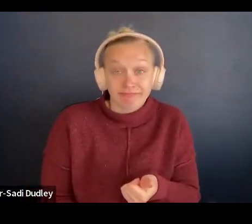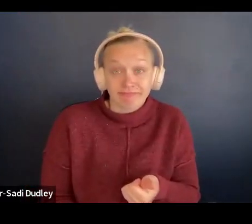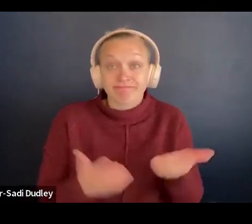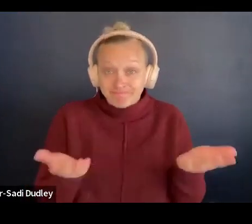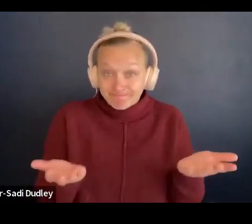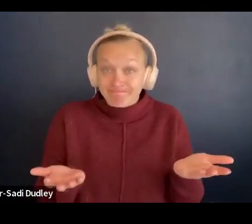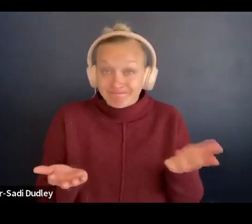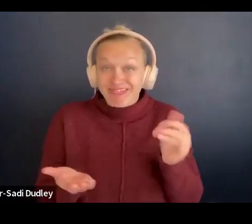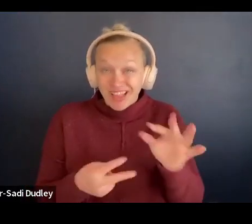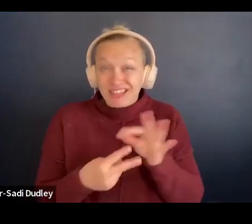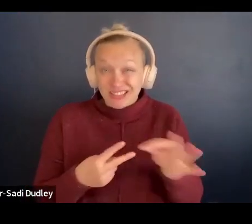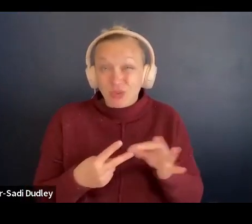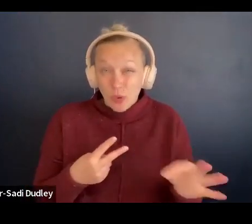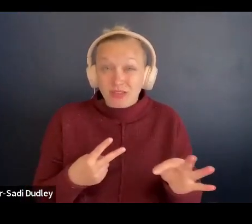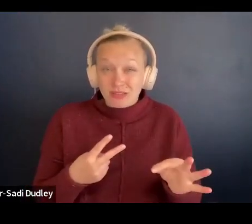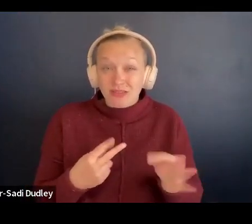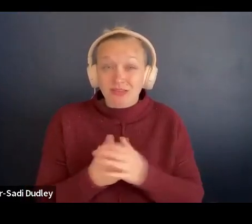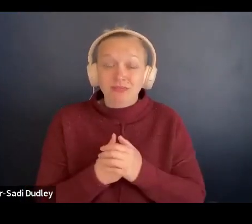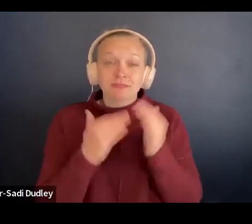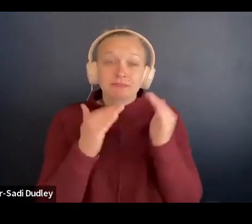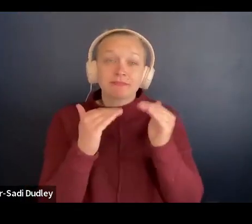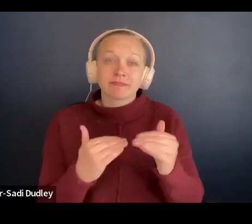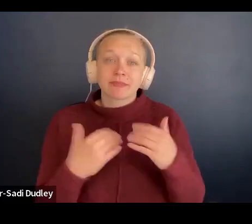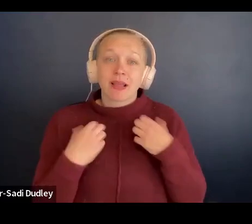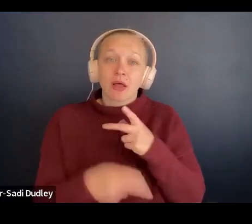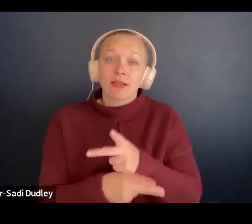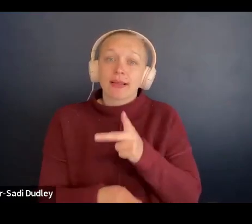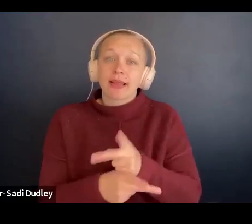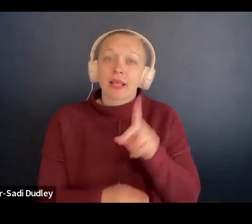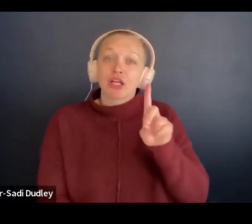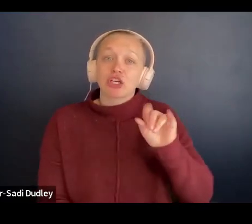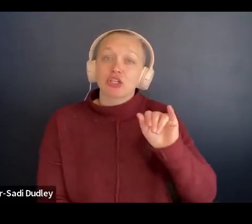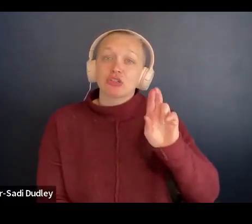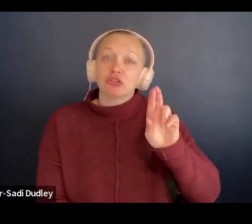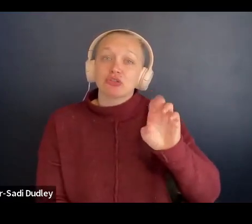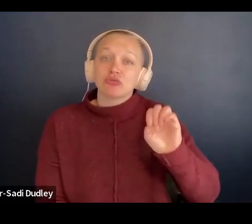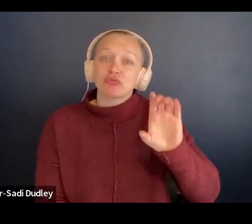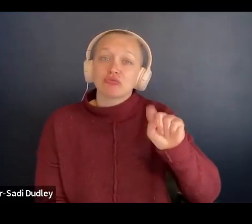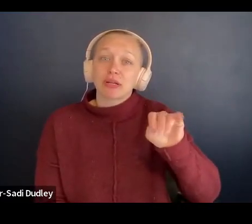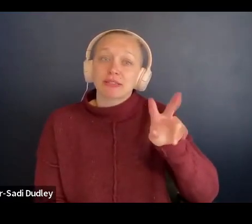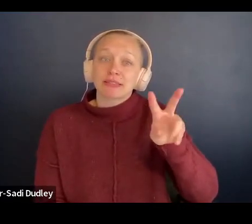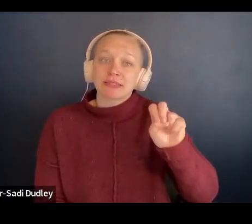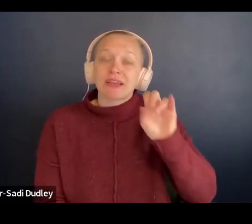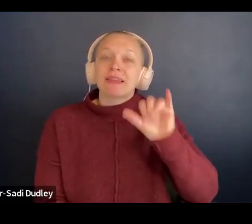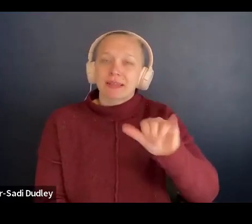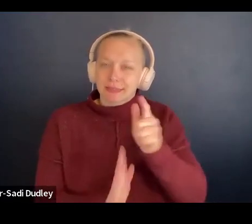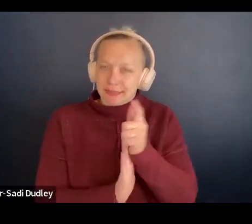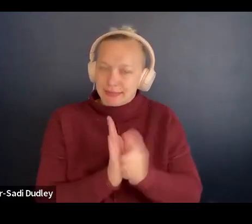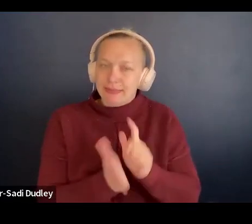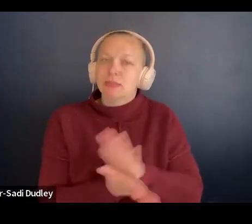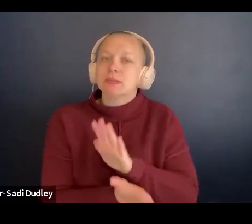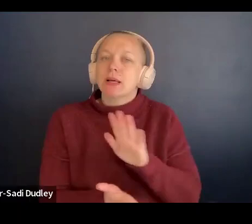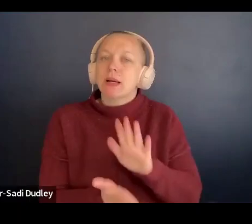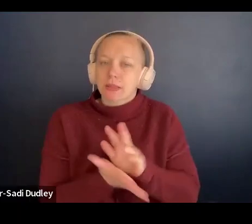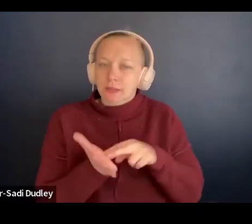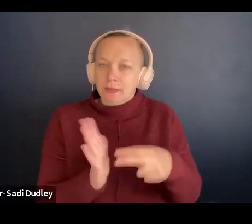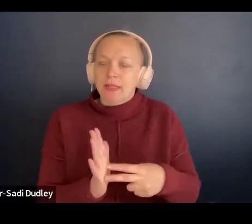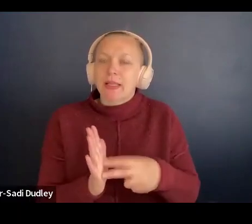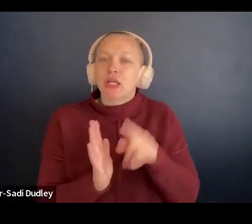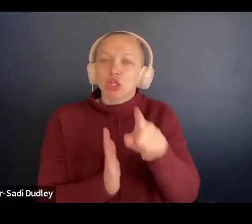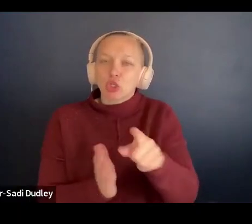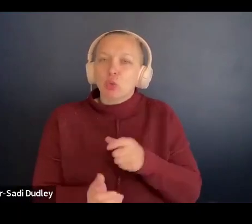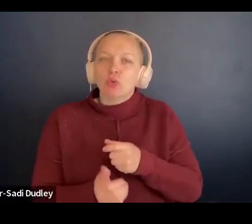A healthcare directive is a legal document in which you can express your wishes regarding your